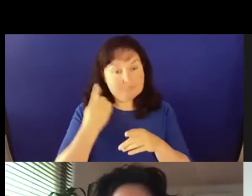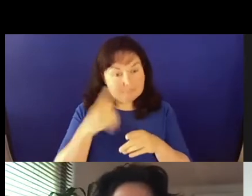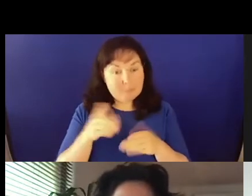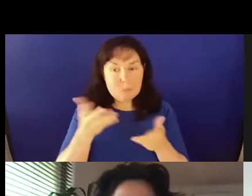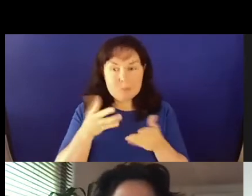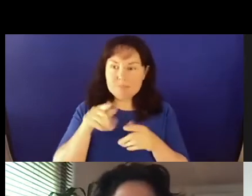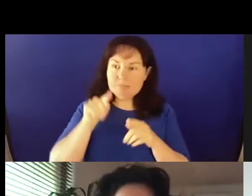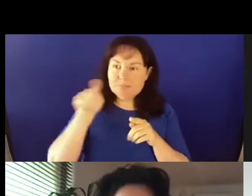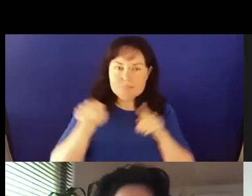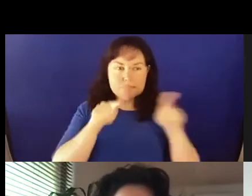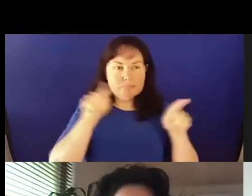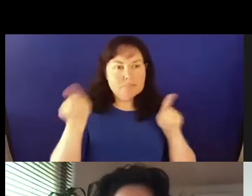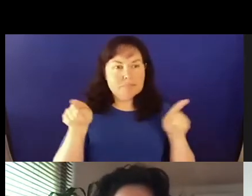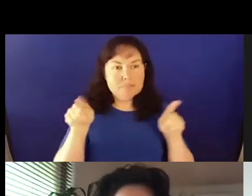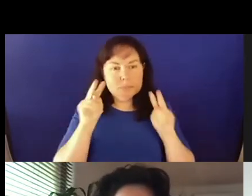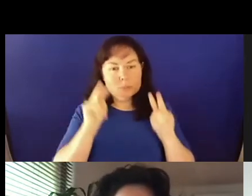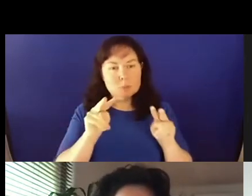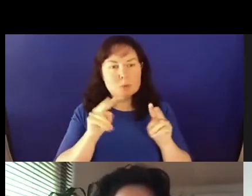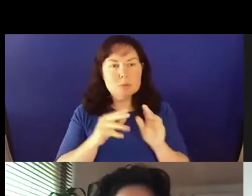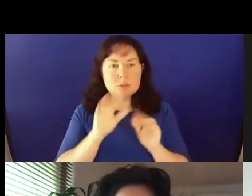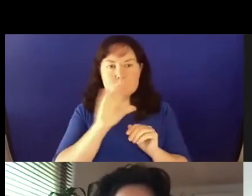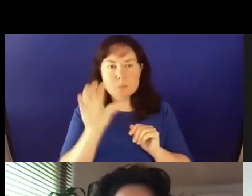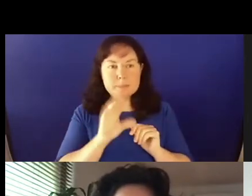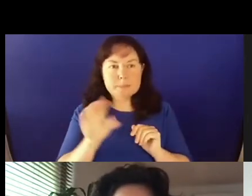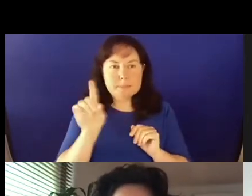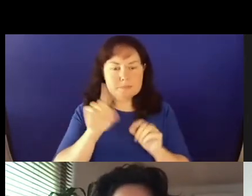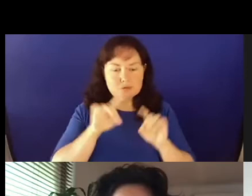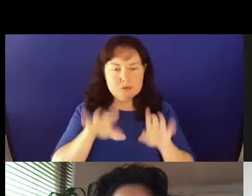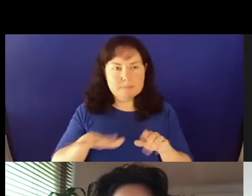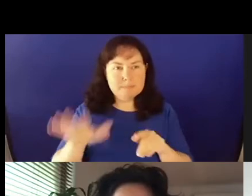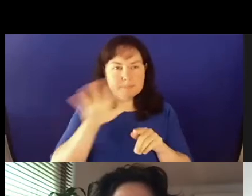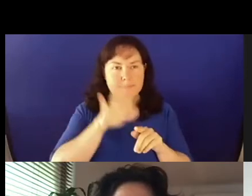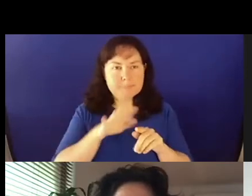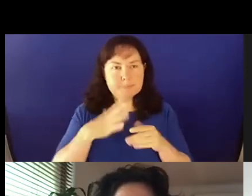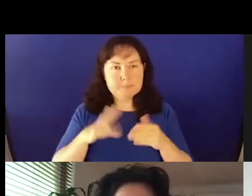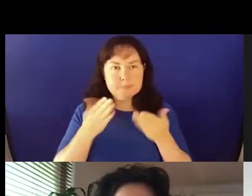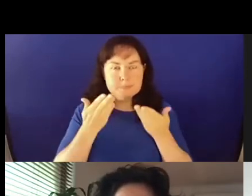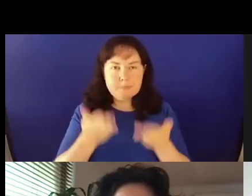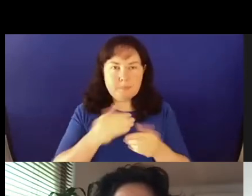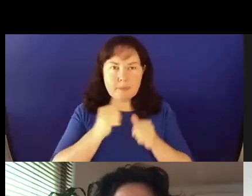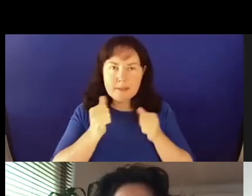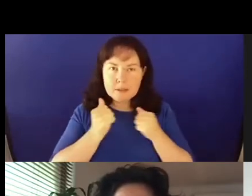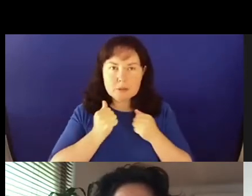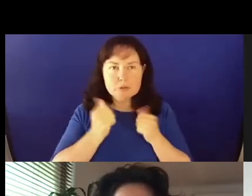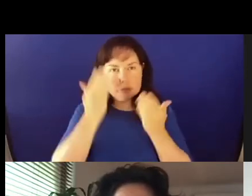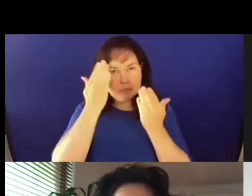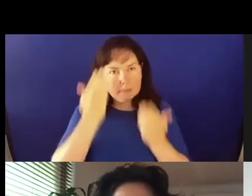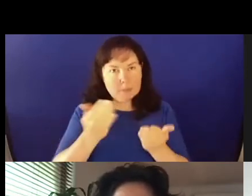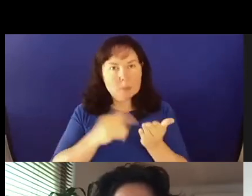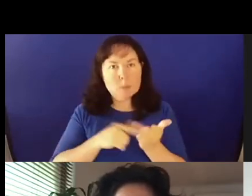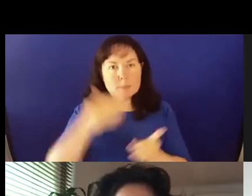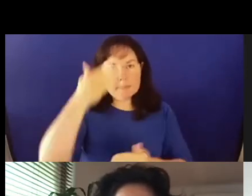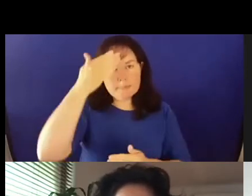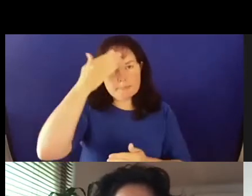this country. I'd like to pay my respects to the elders past and present and acknowledge that sovereignty was never ceded, always was, always will